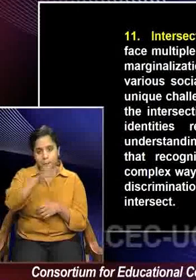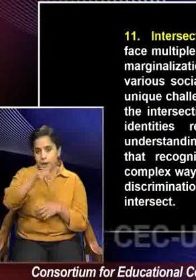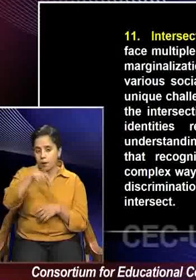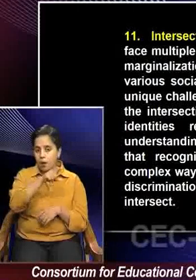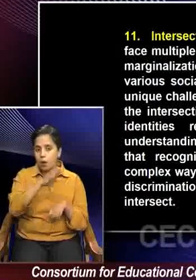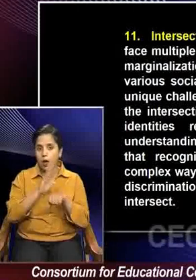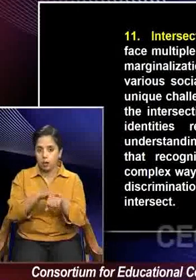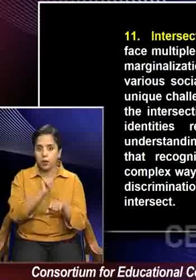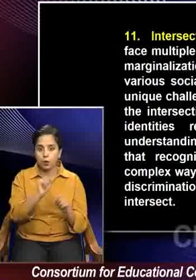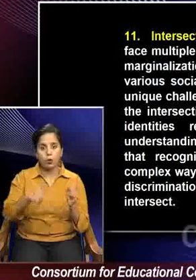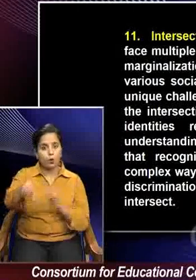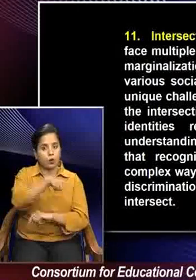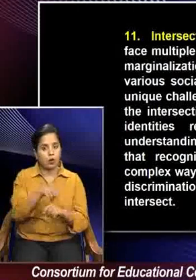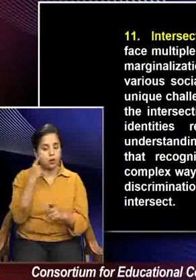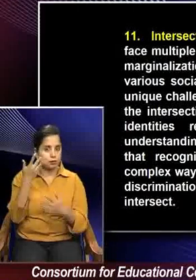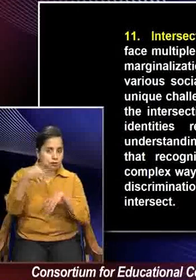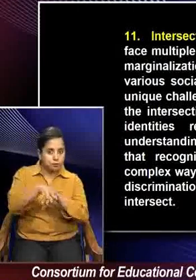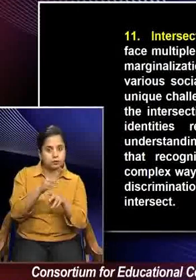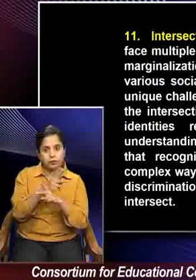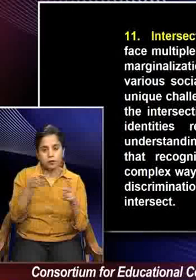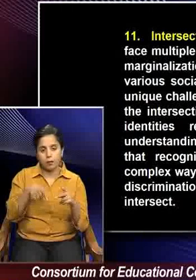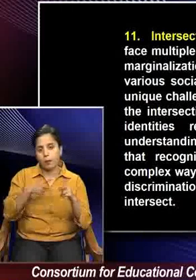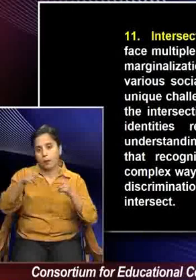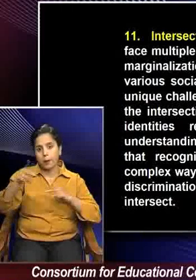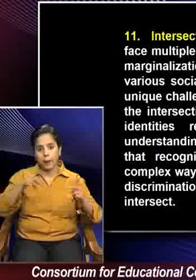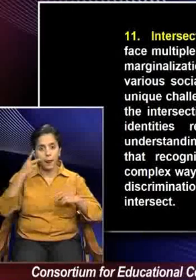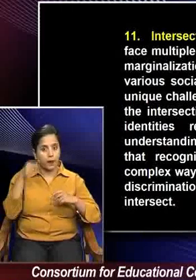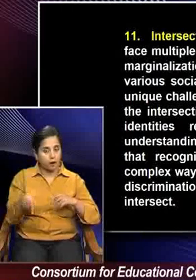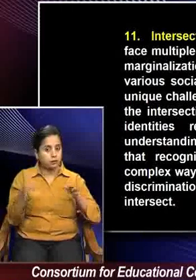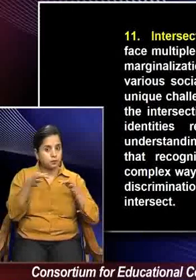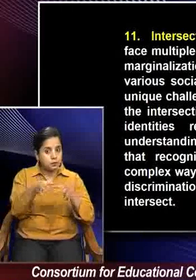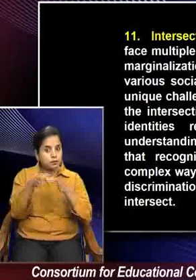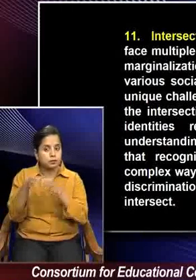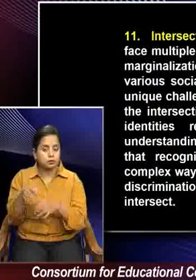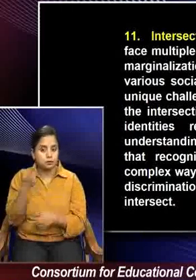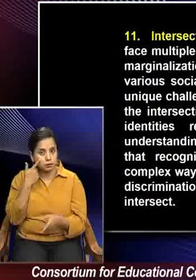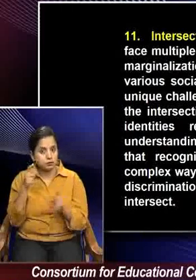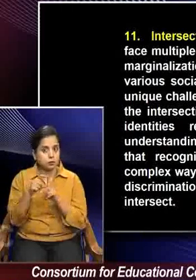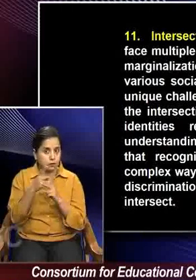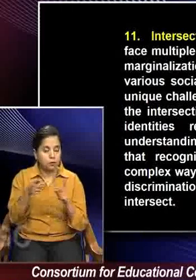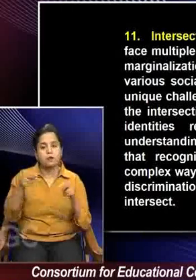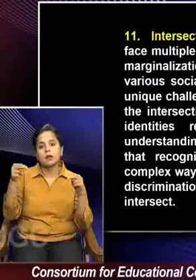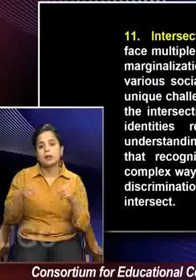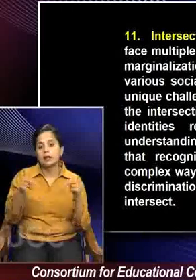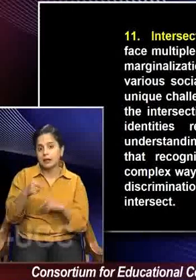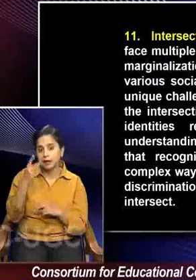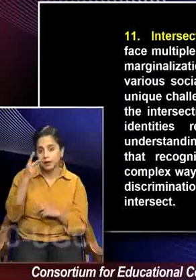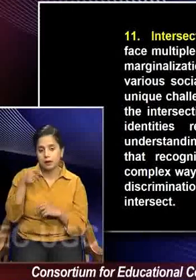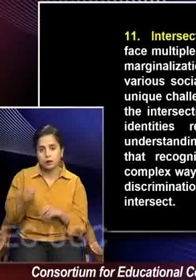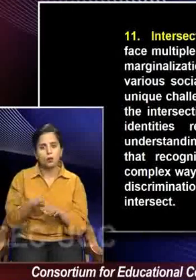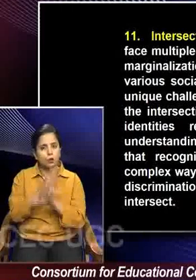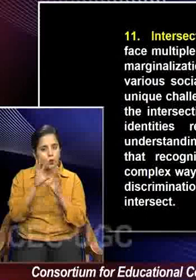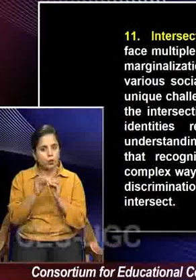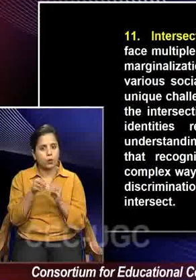individuals at the intersection of multiple marginalized identity requires a